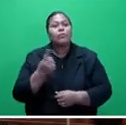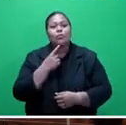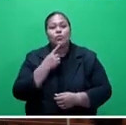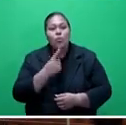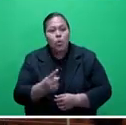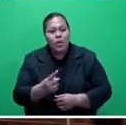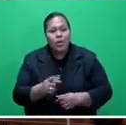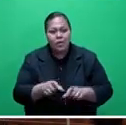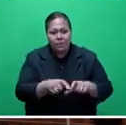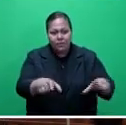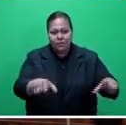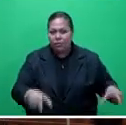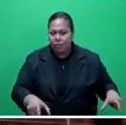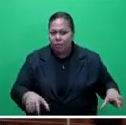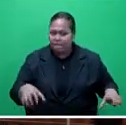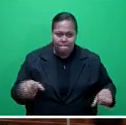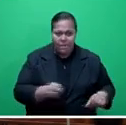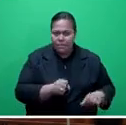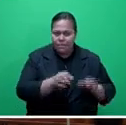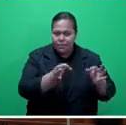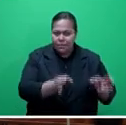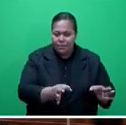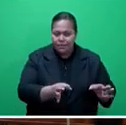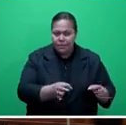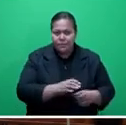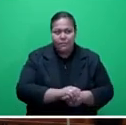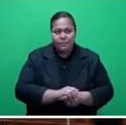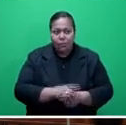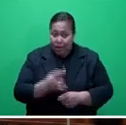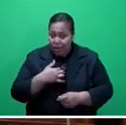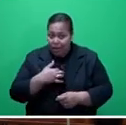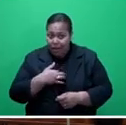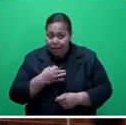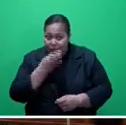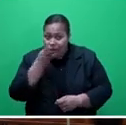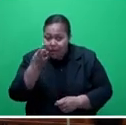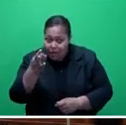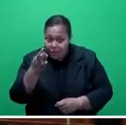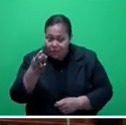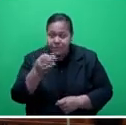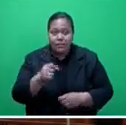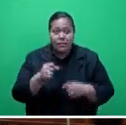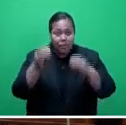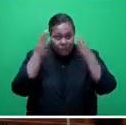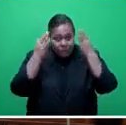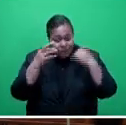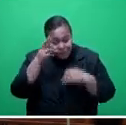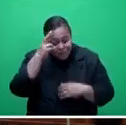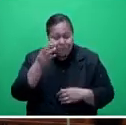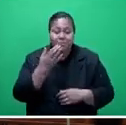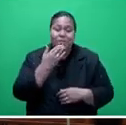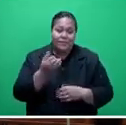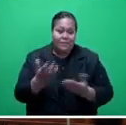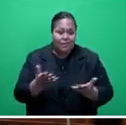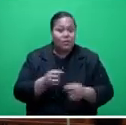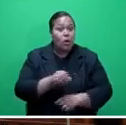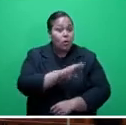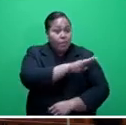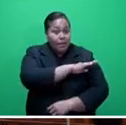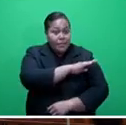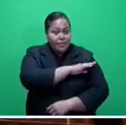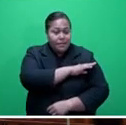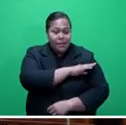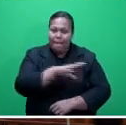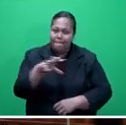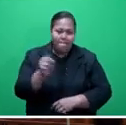the judiciary. And I ask, Honourable Speaker, sir, that the Honorable Prime Minister